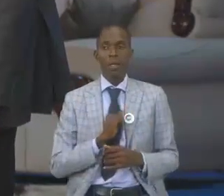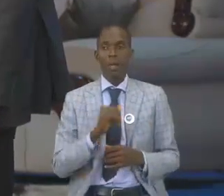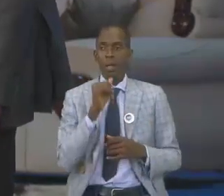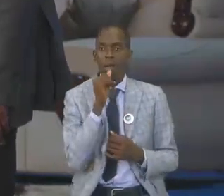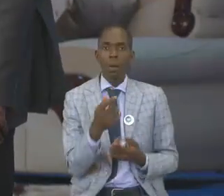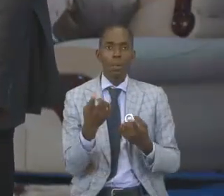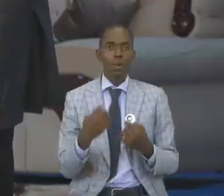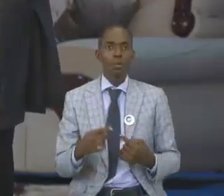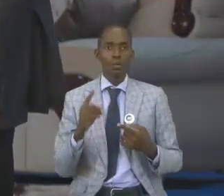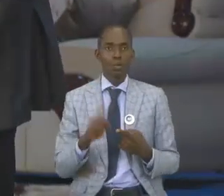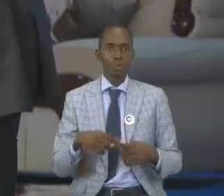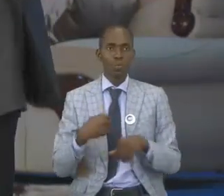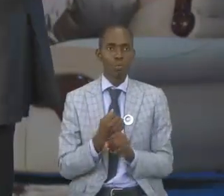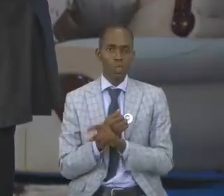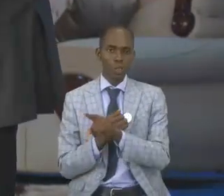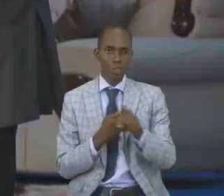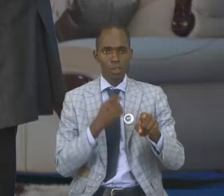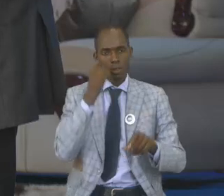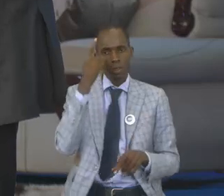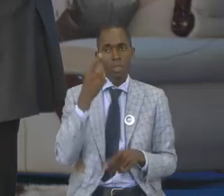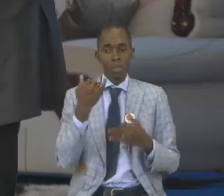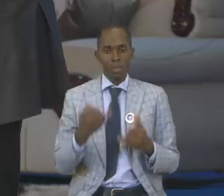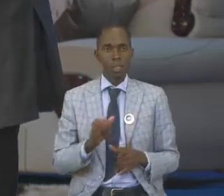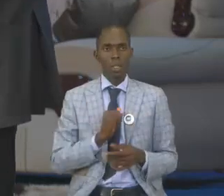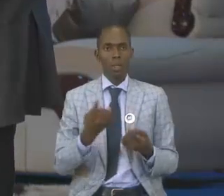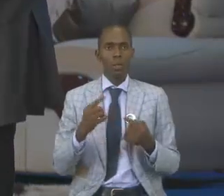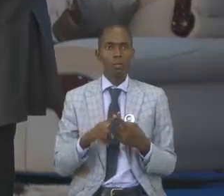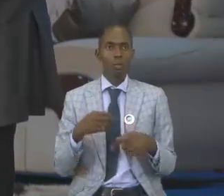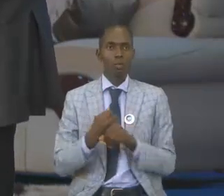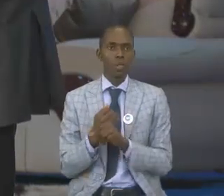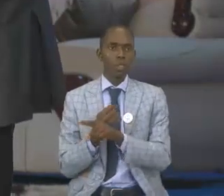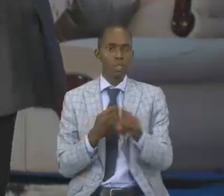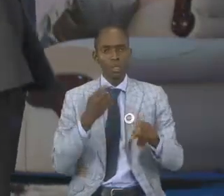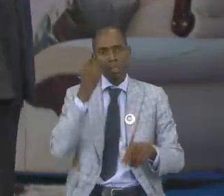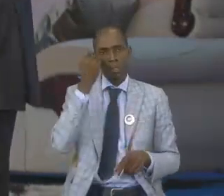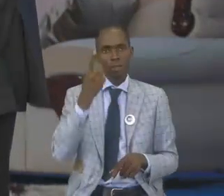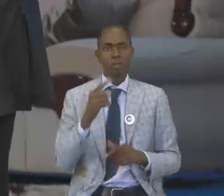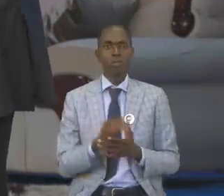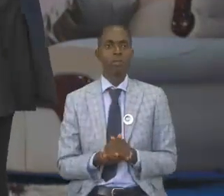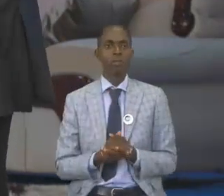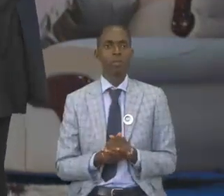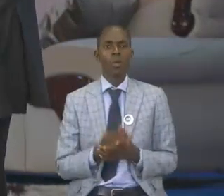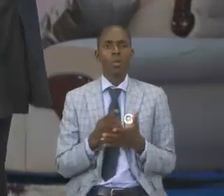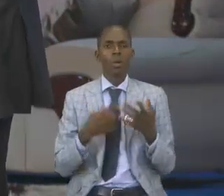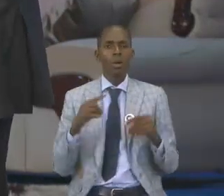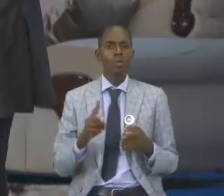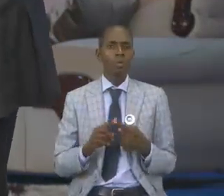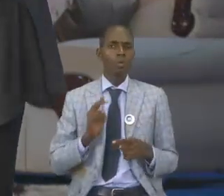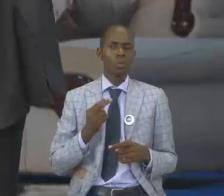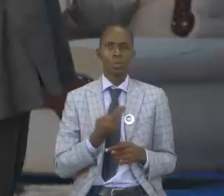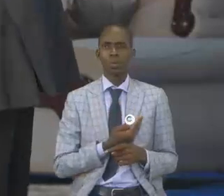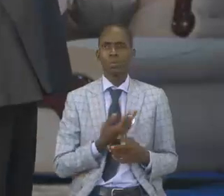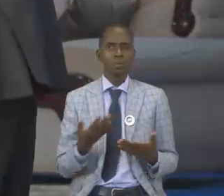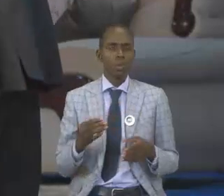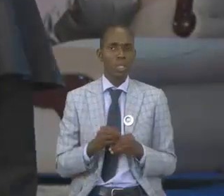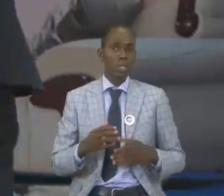thee understand. I am come to make thee understand. What happens to us in life